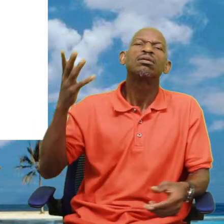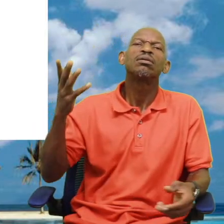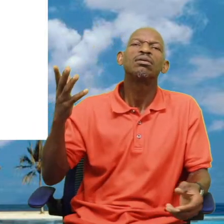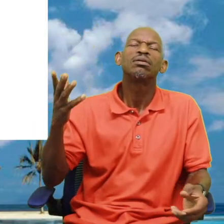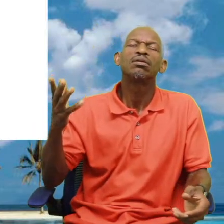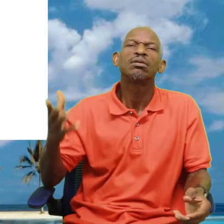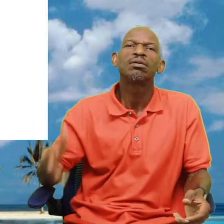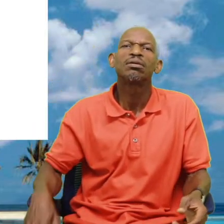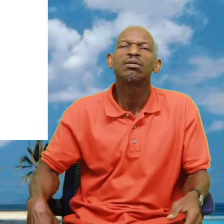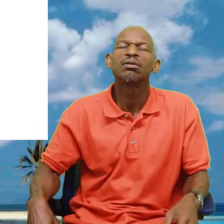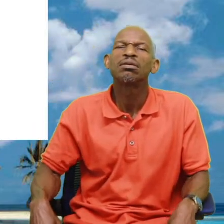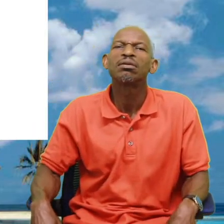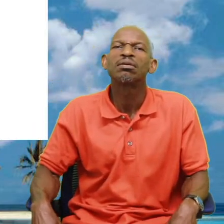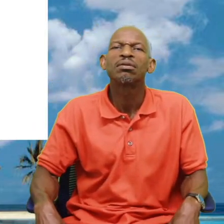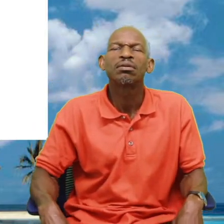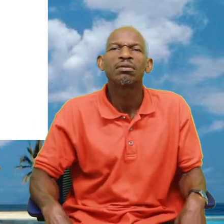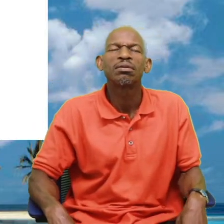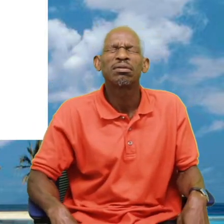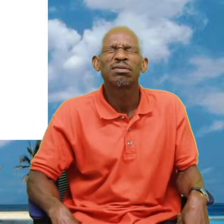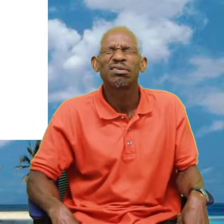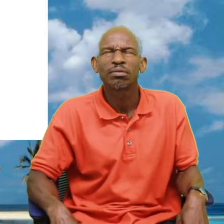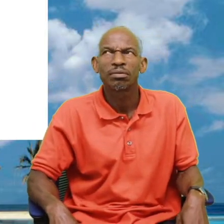question?